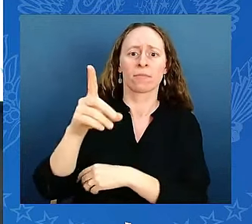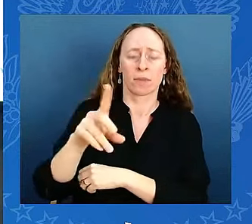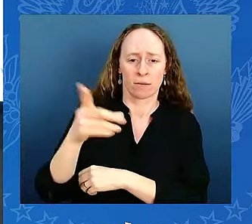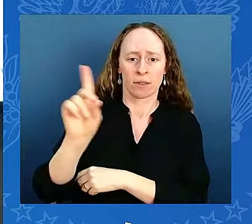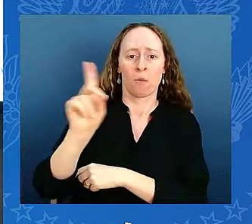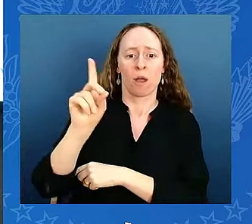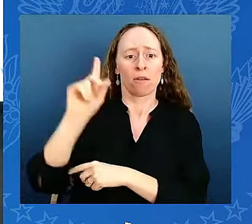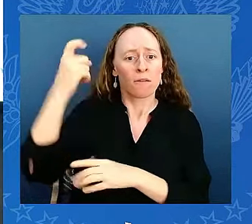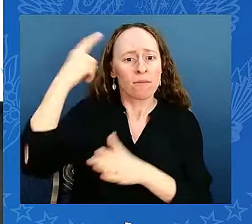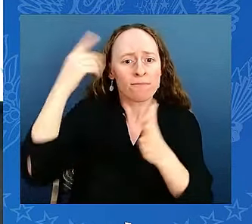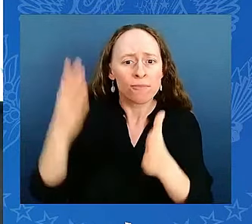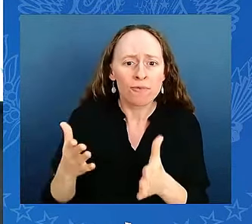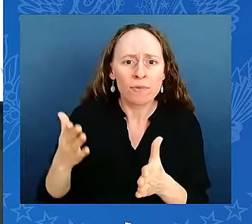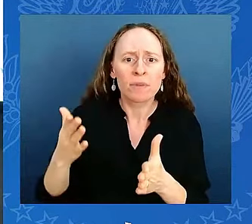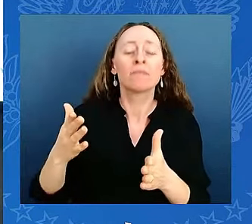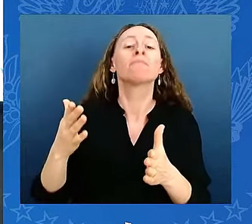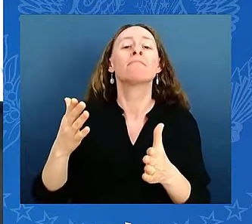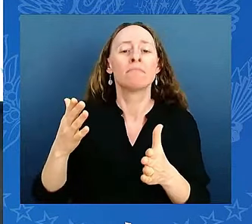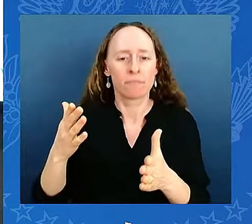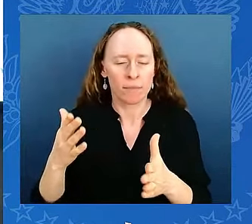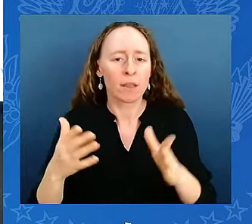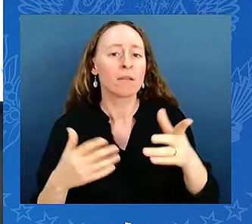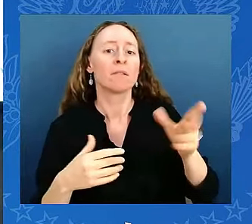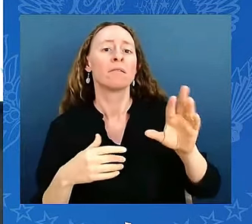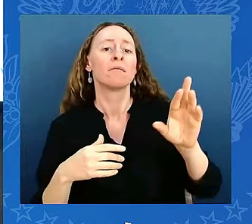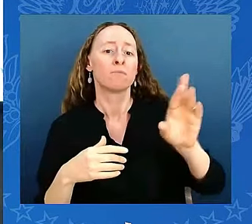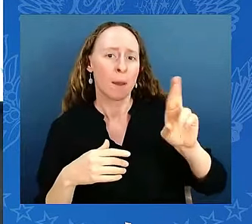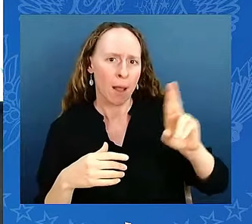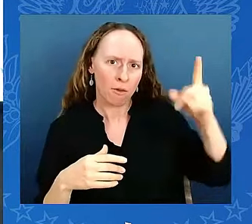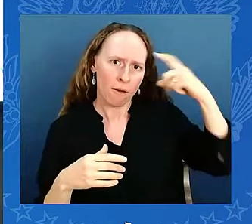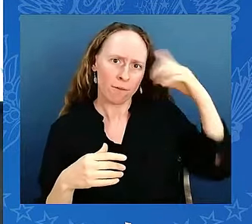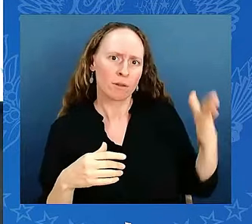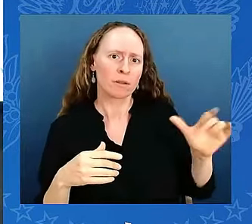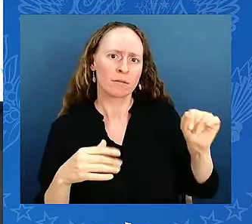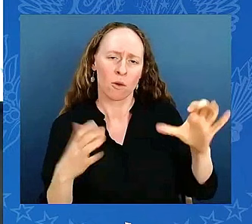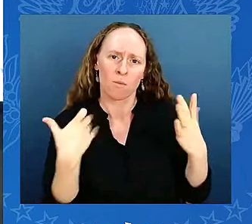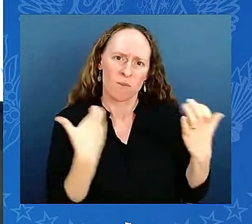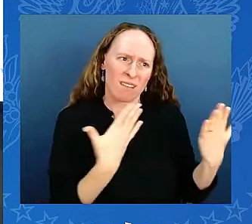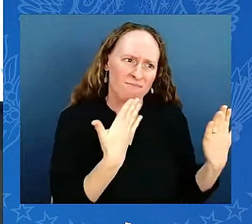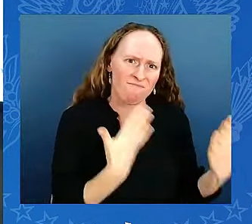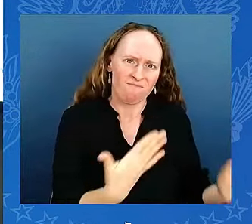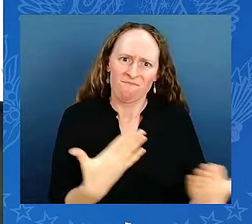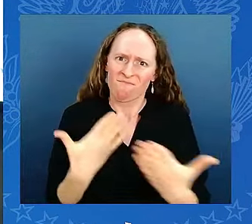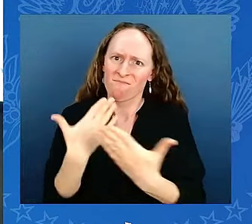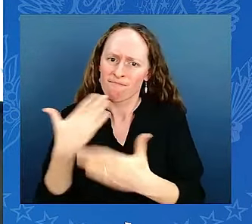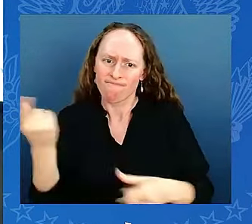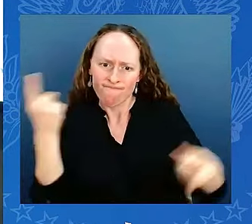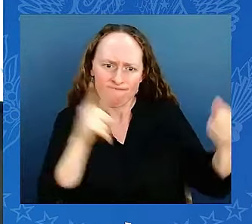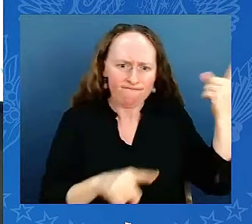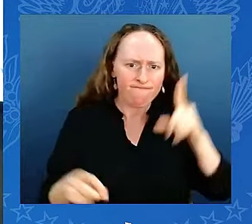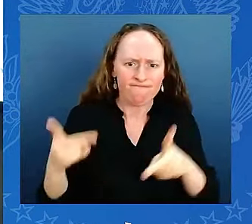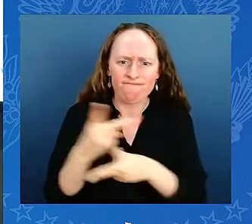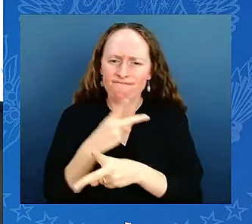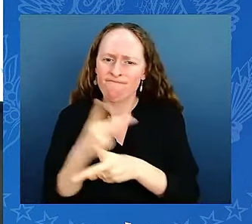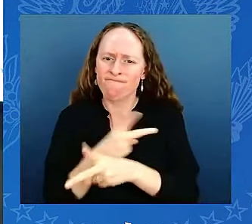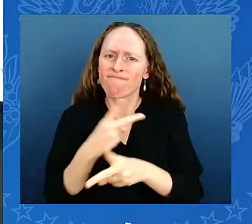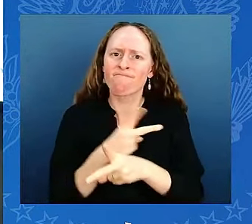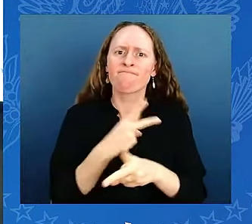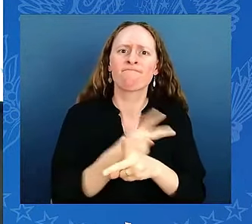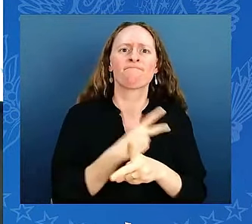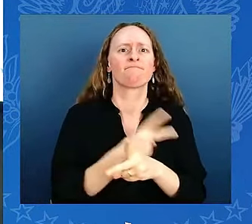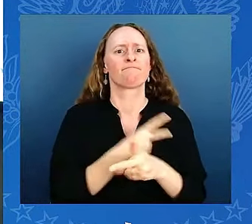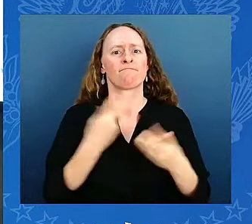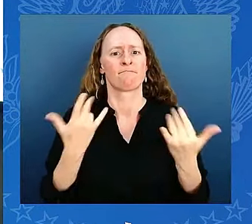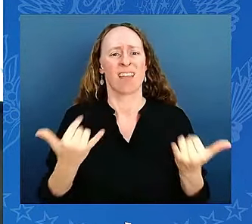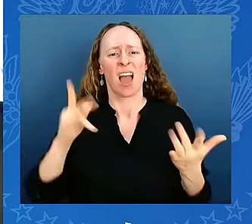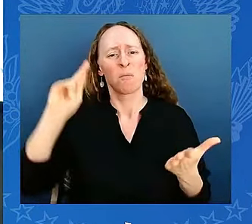who focused on the task at hand. In a moment like this, we put politics aside. At least we should put it all aside, and we